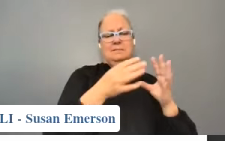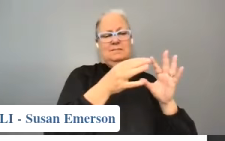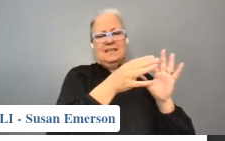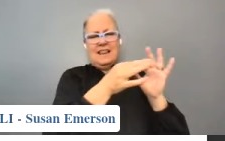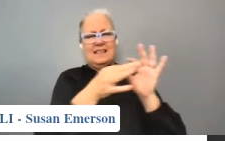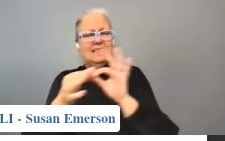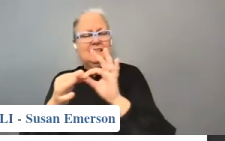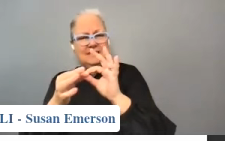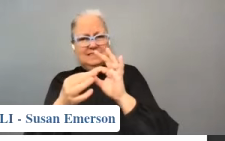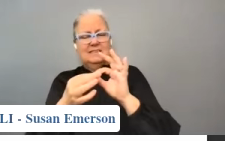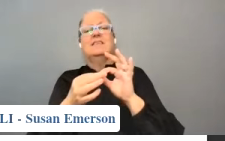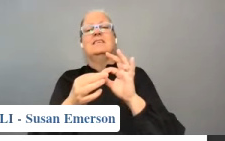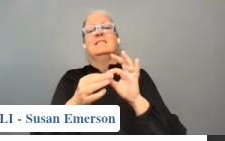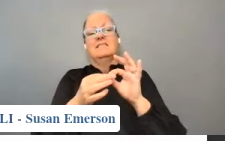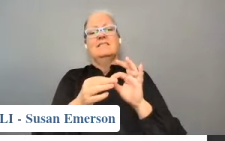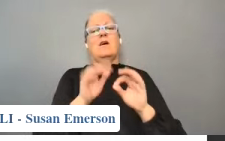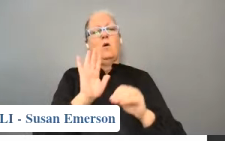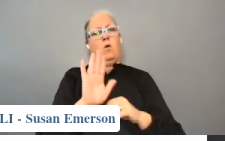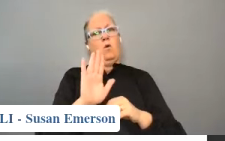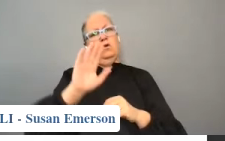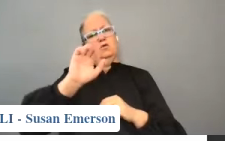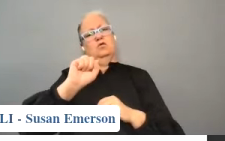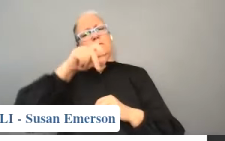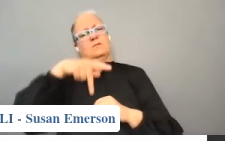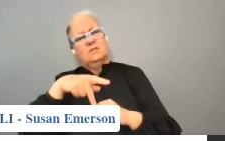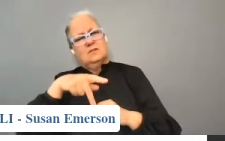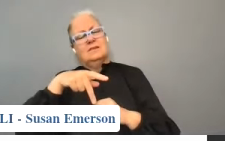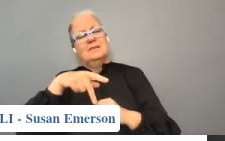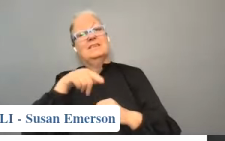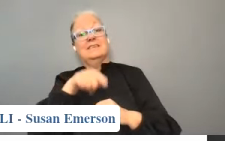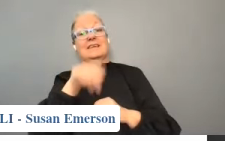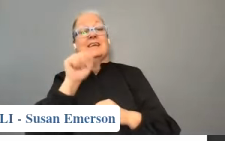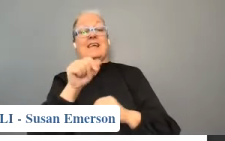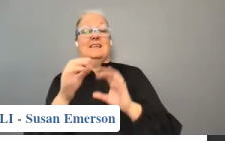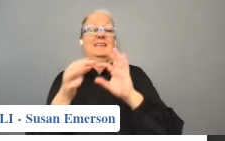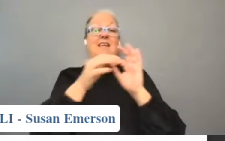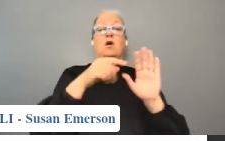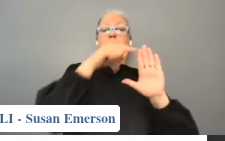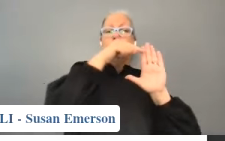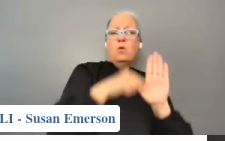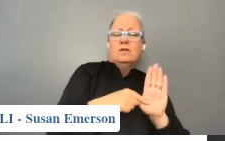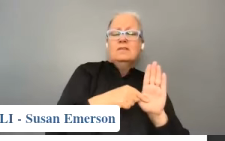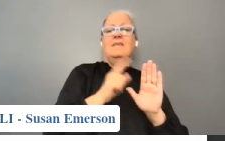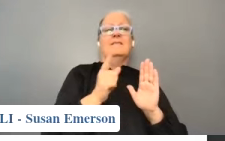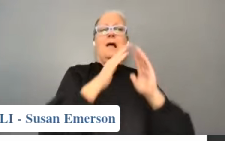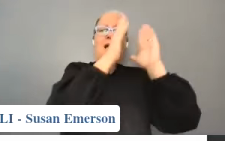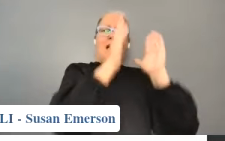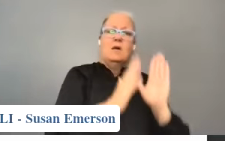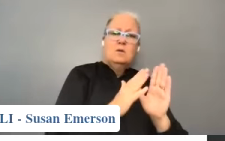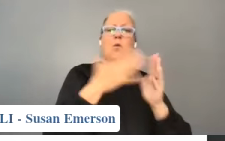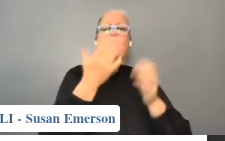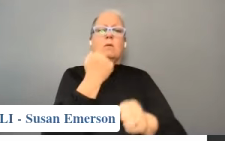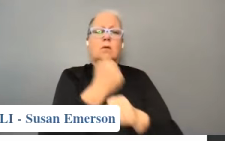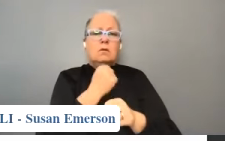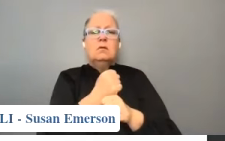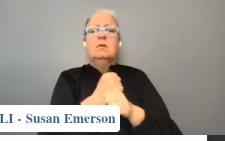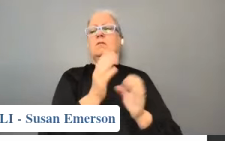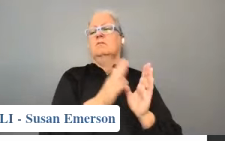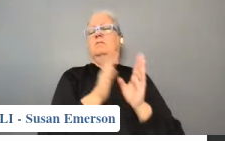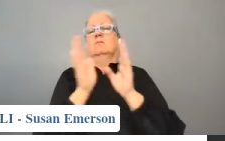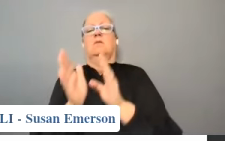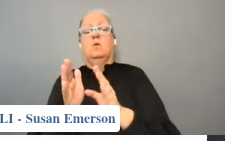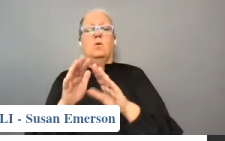social protection systems as well, that make connections, policy connections with housing, the labor market, public